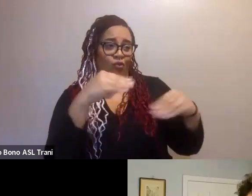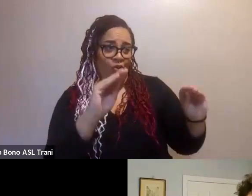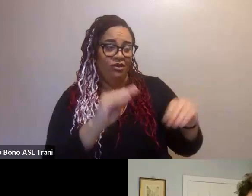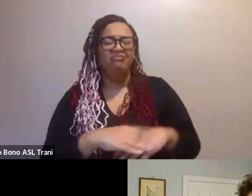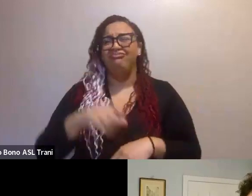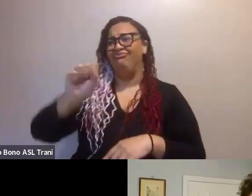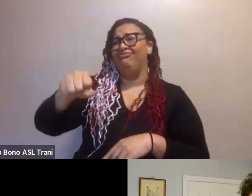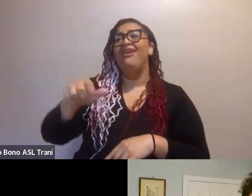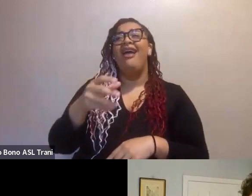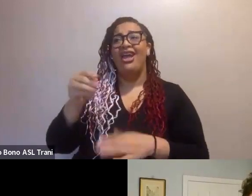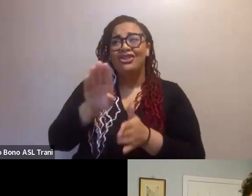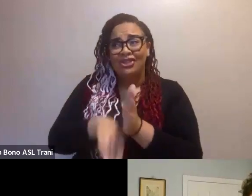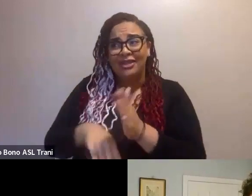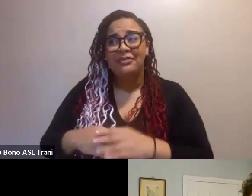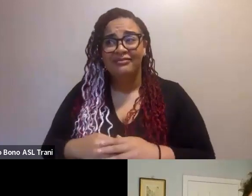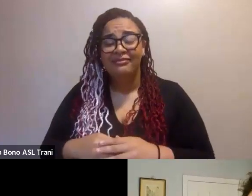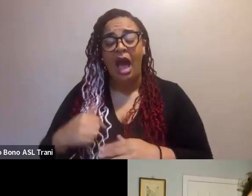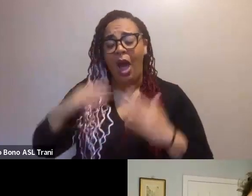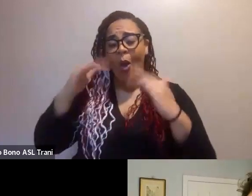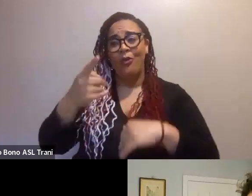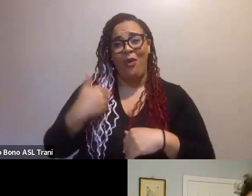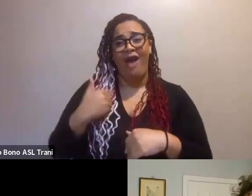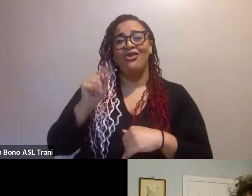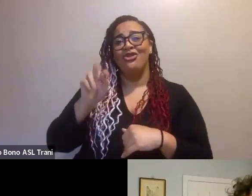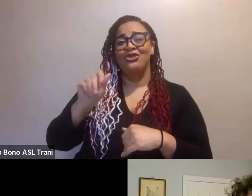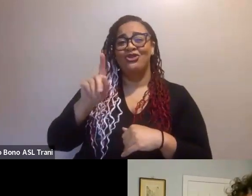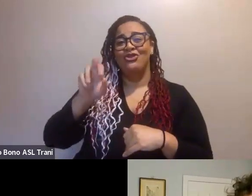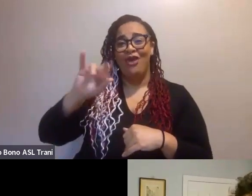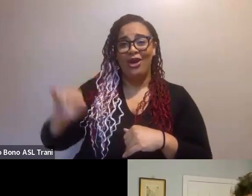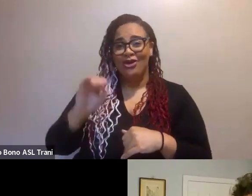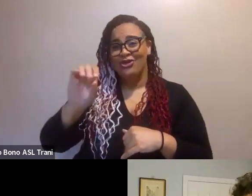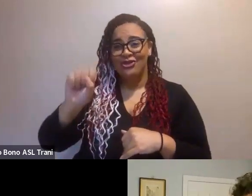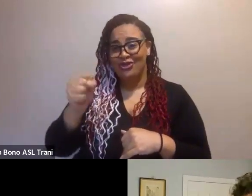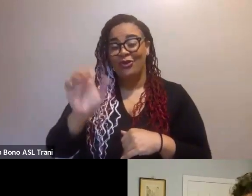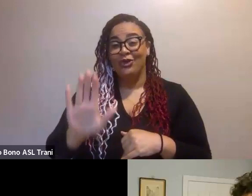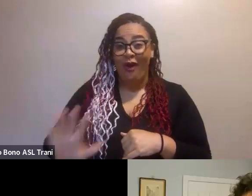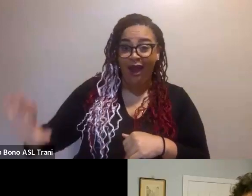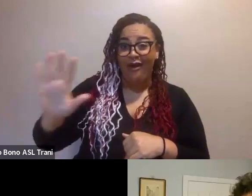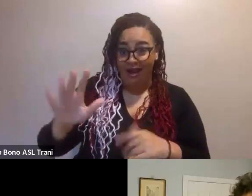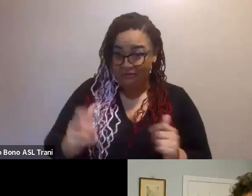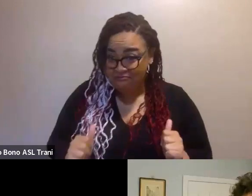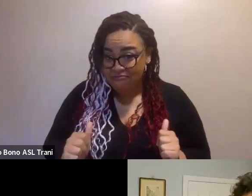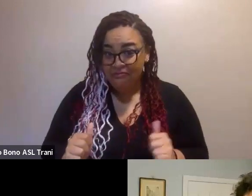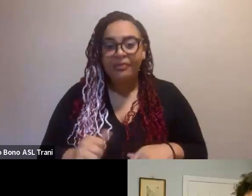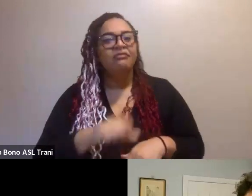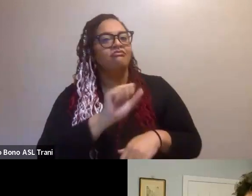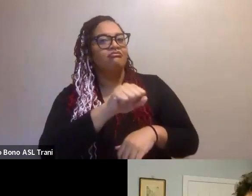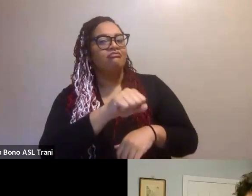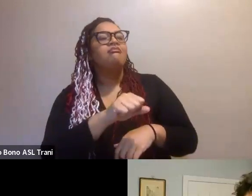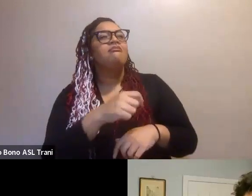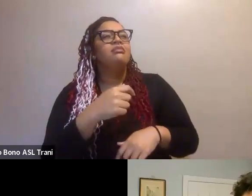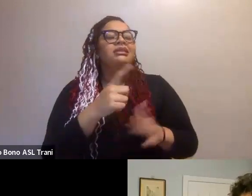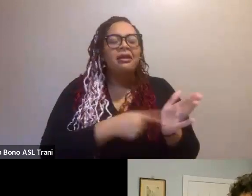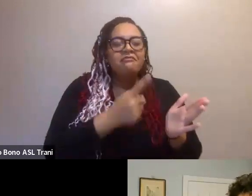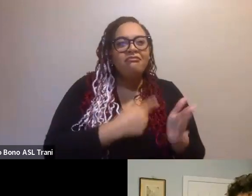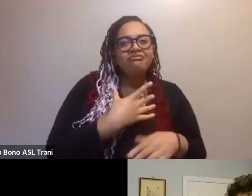I hope you guys have a Trader Joe's in your area so you could do this. People get a hate on grocery store flowers sometimes, but I always